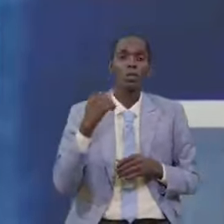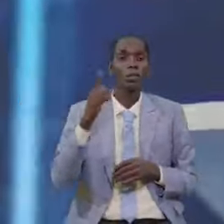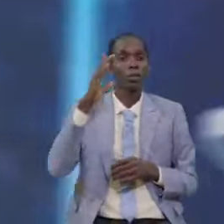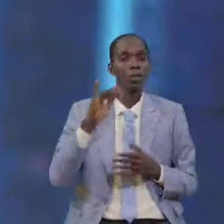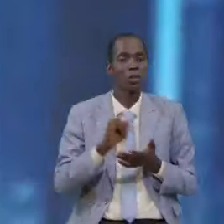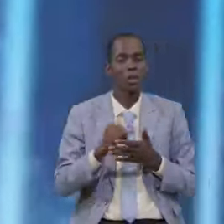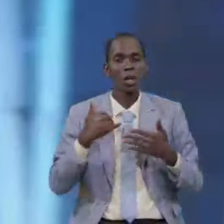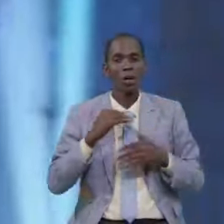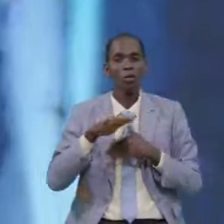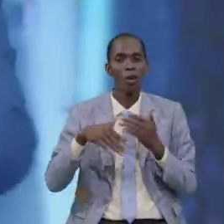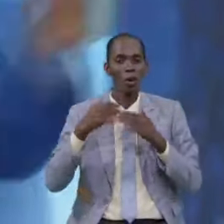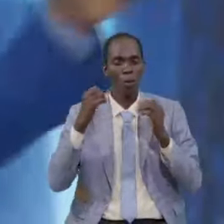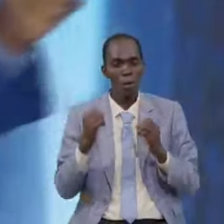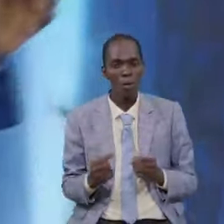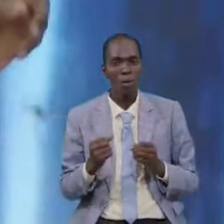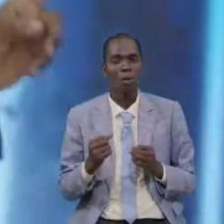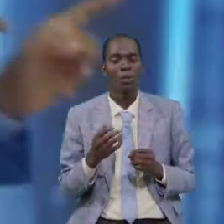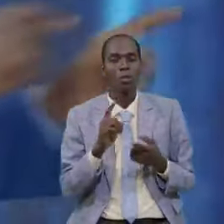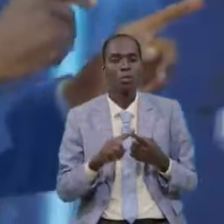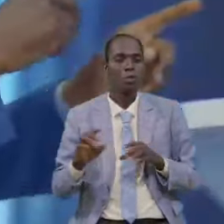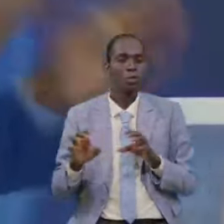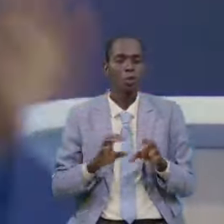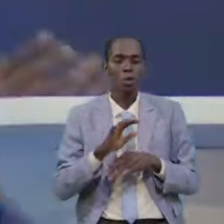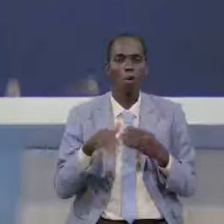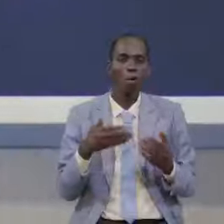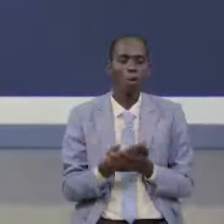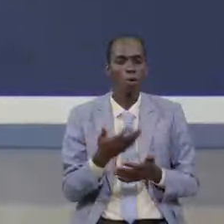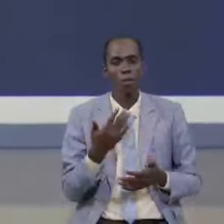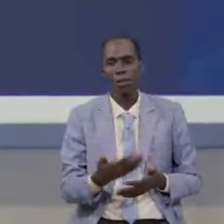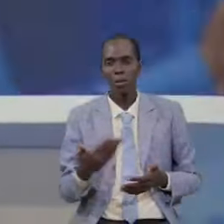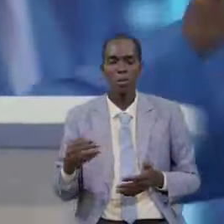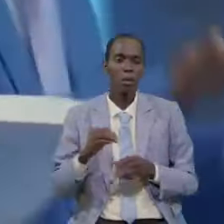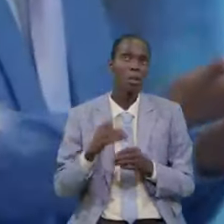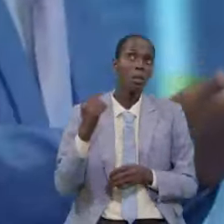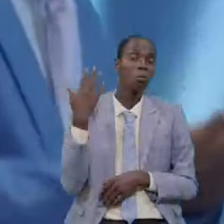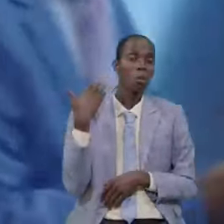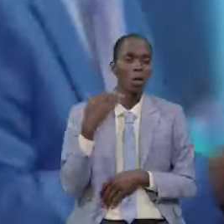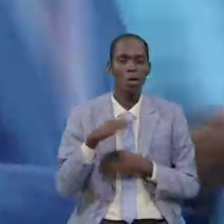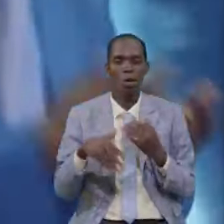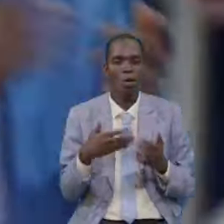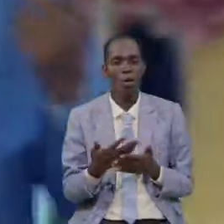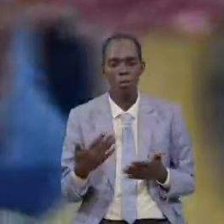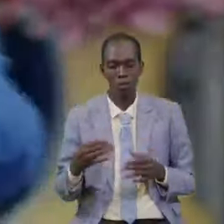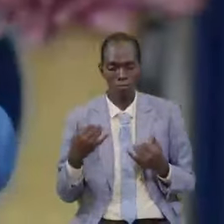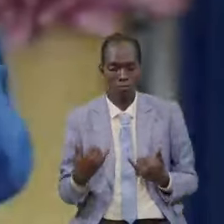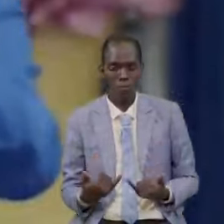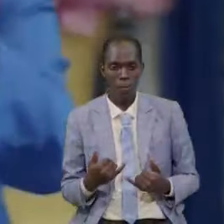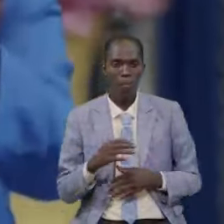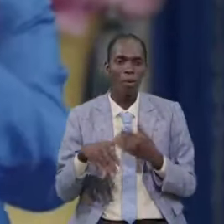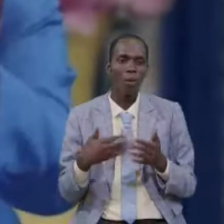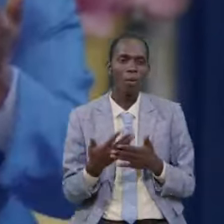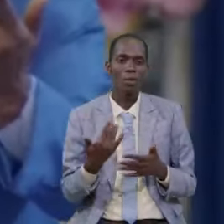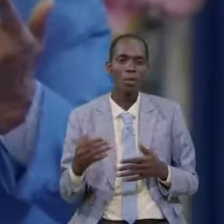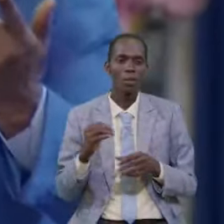do all things in the past, all things in the present, all things in the future, all things for